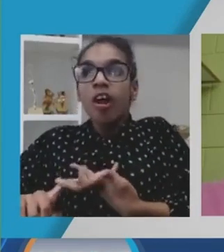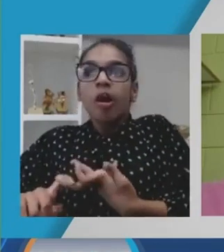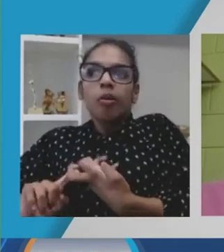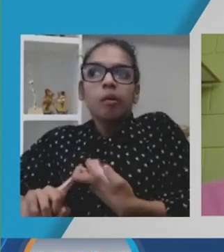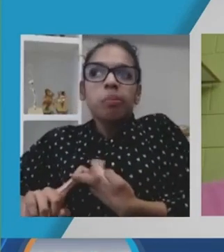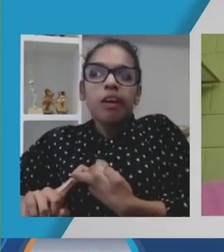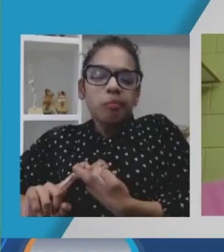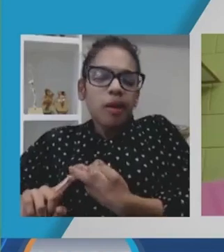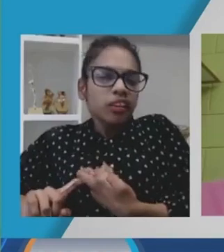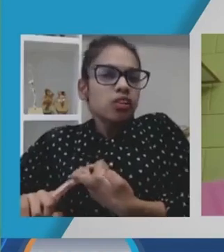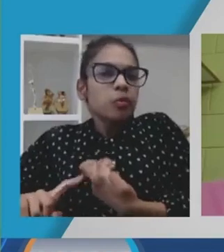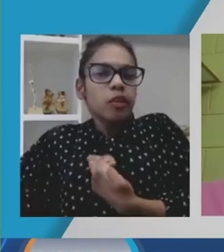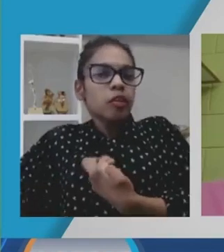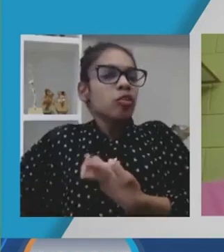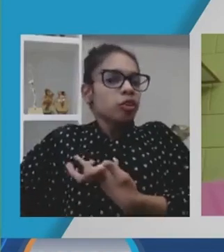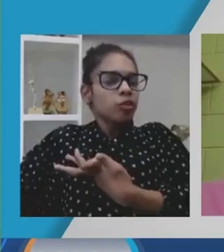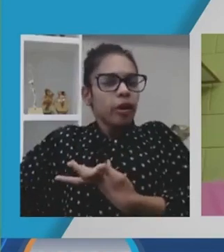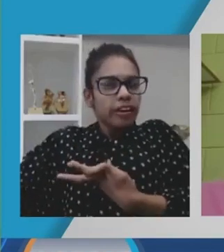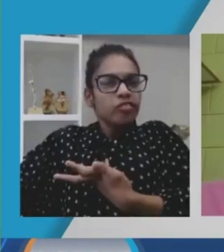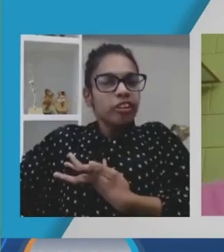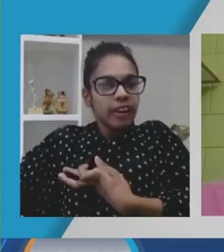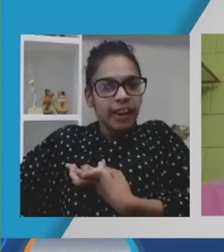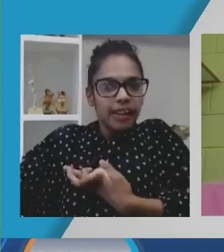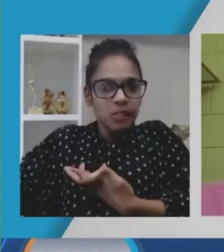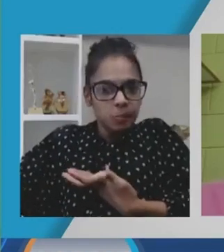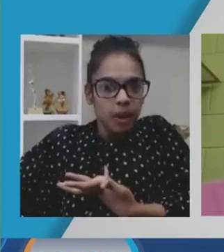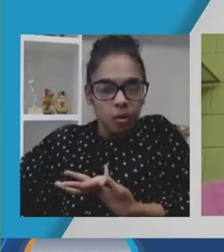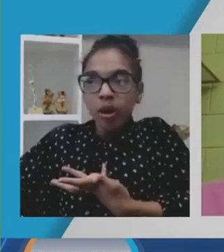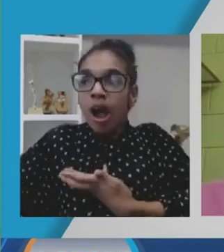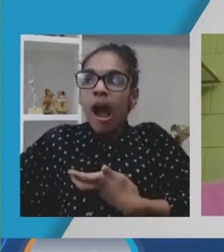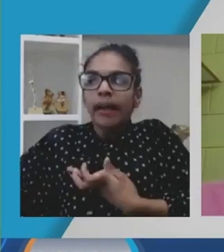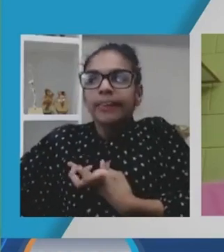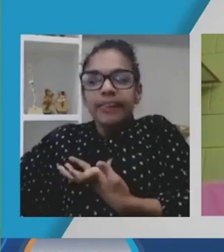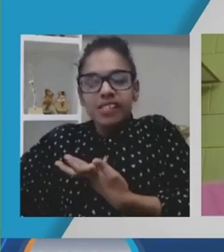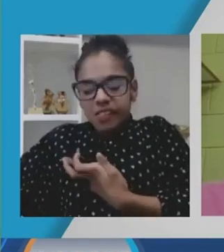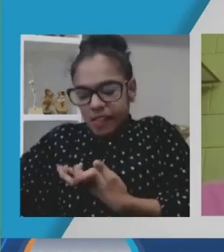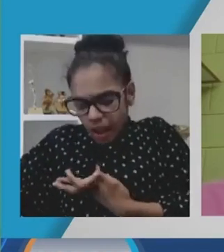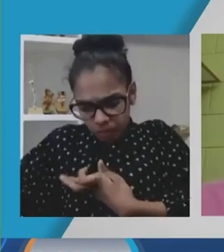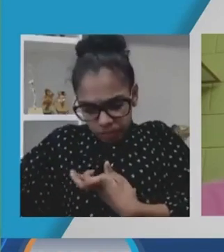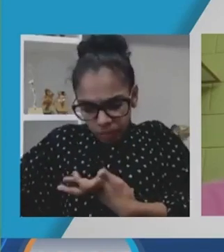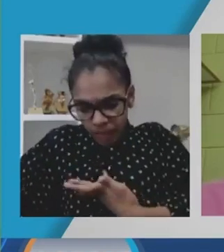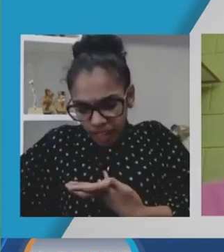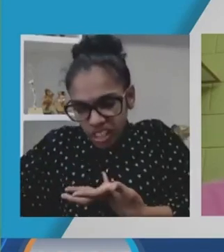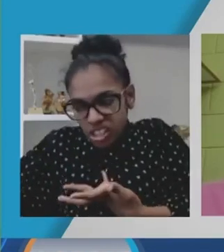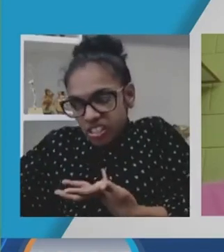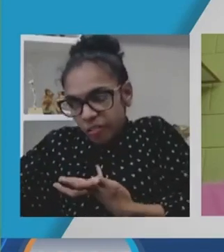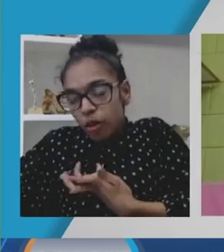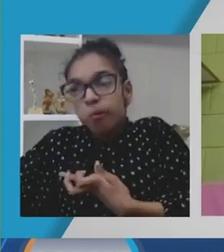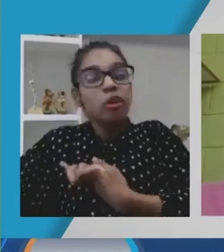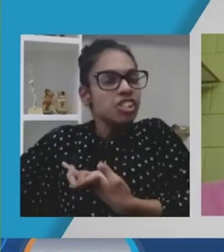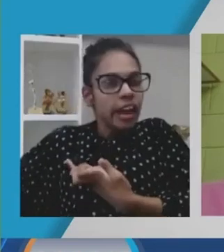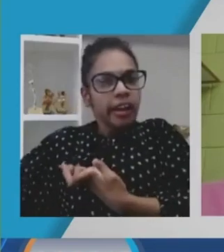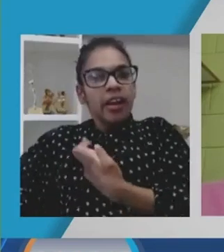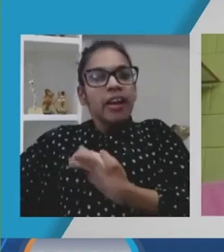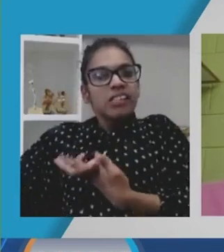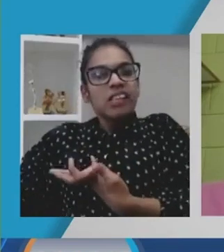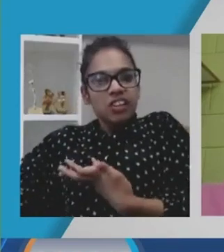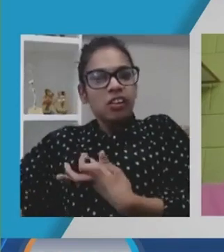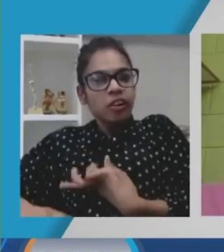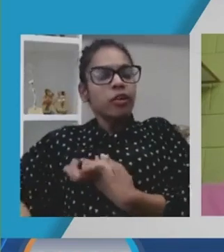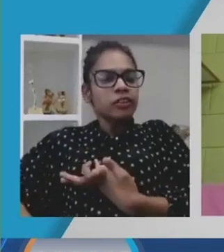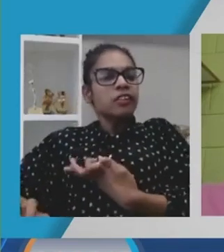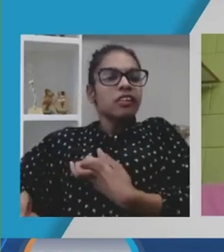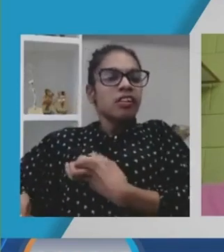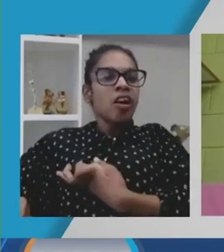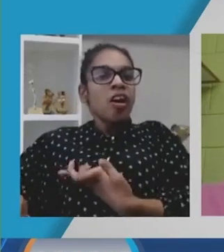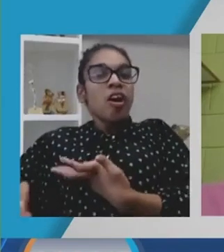done in partnership with the UN, Trinidad and Tobago. And this initiative or project is